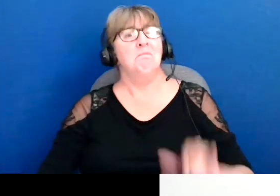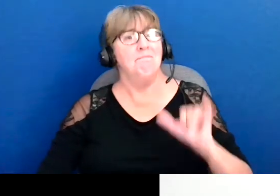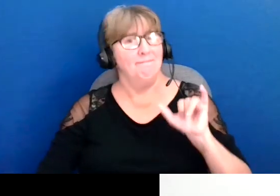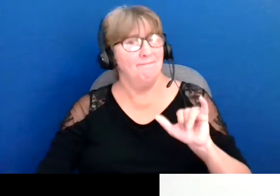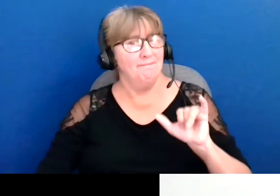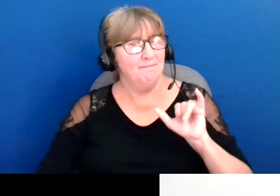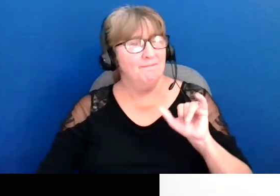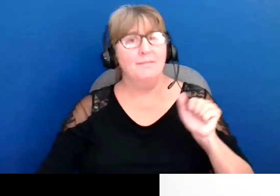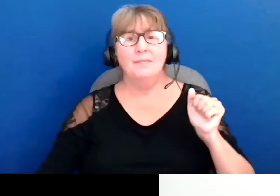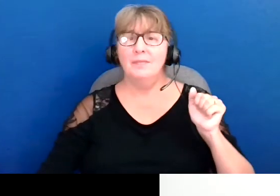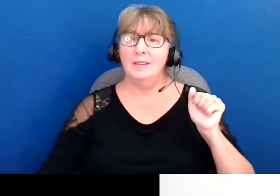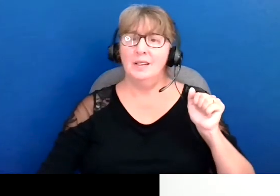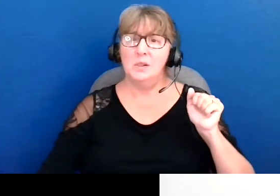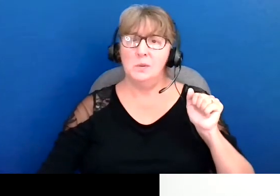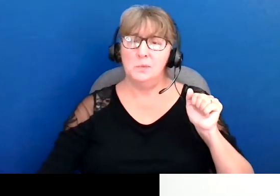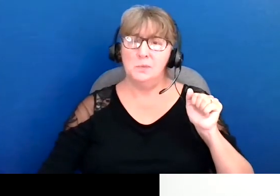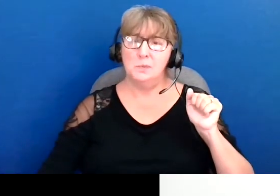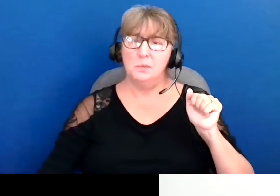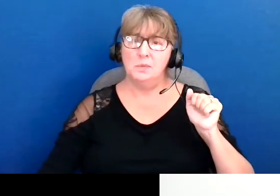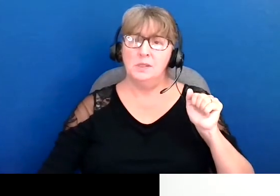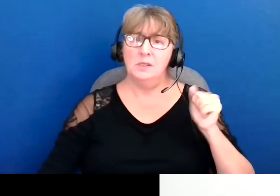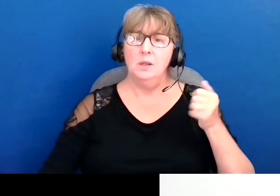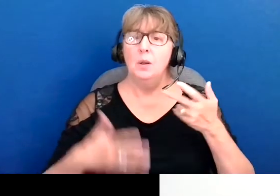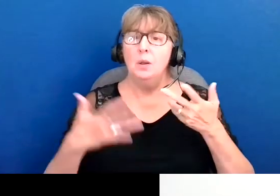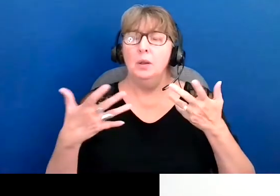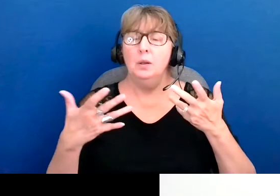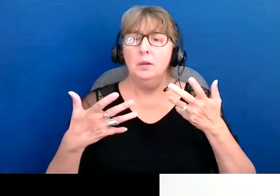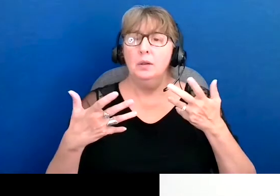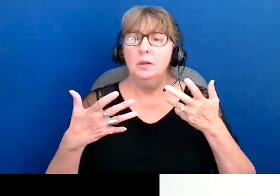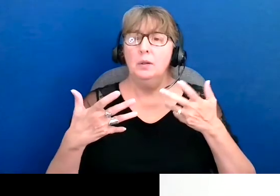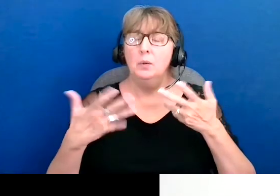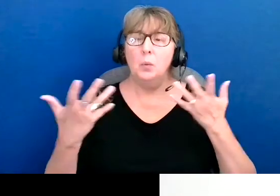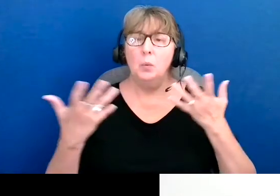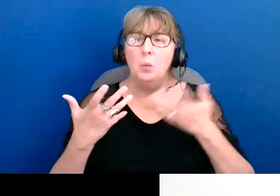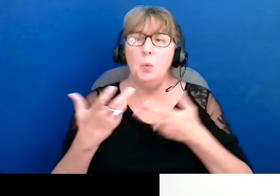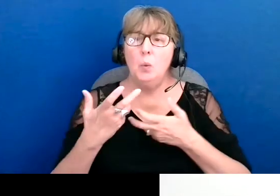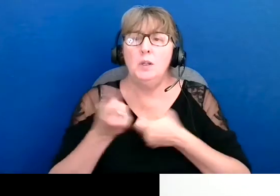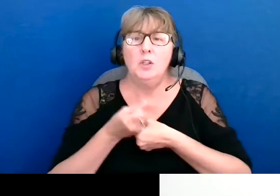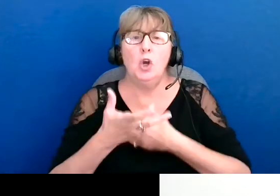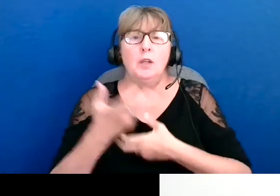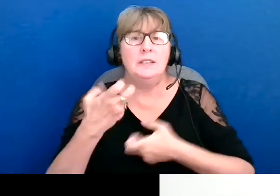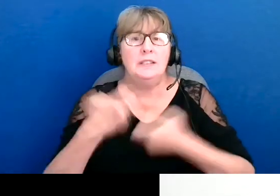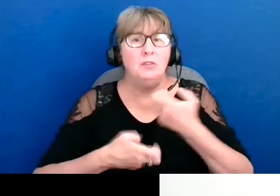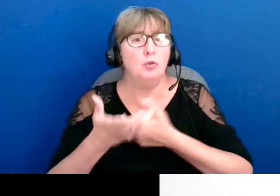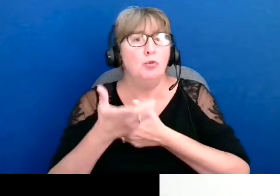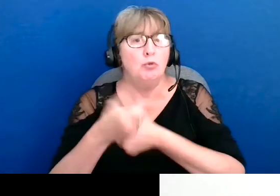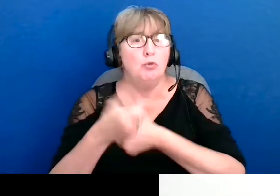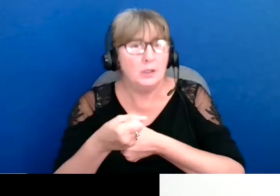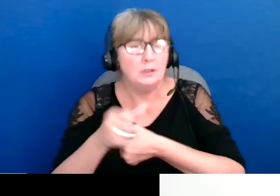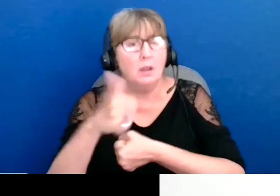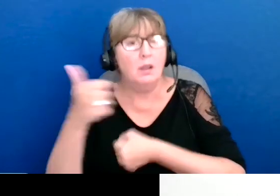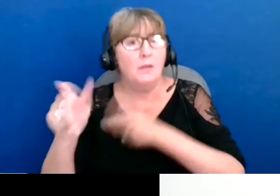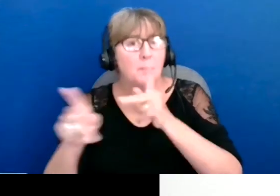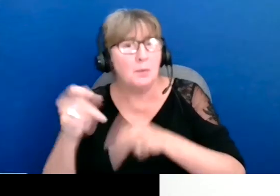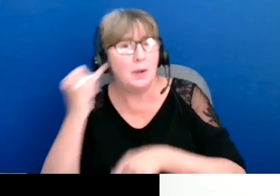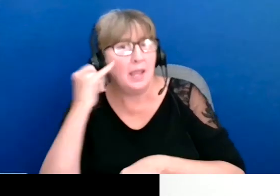So what makes it difficult to trust others is when people break